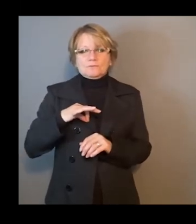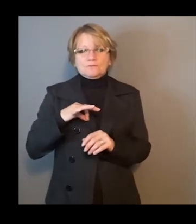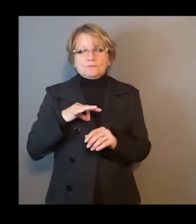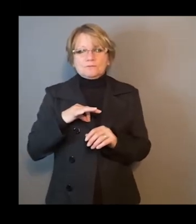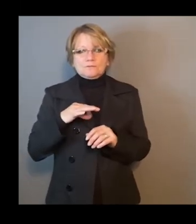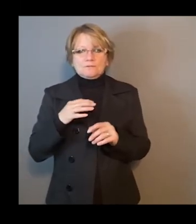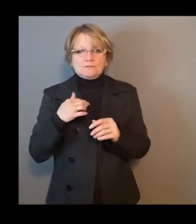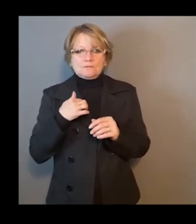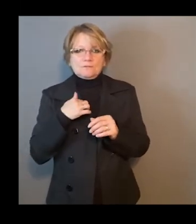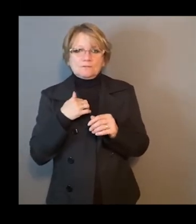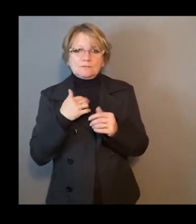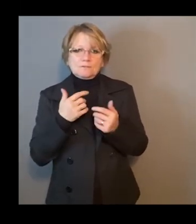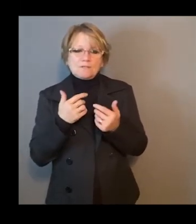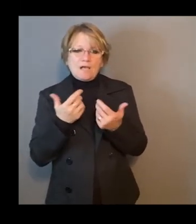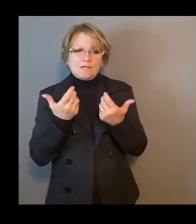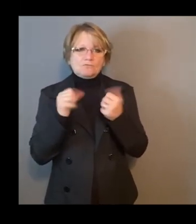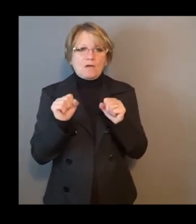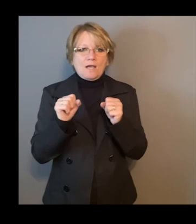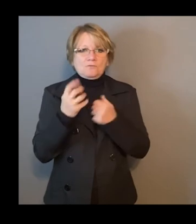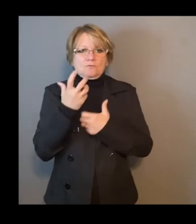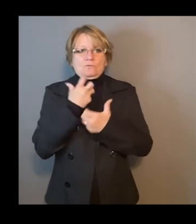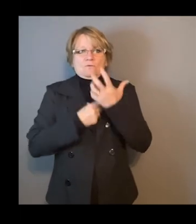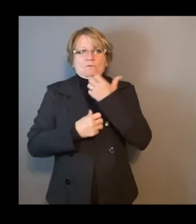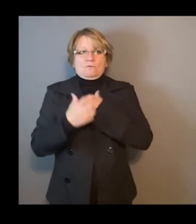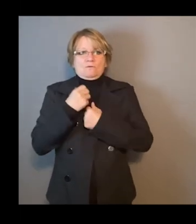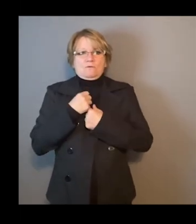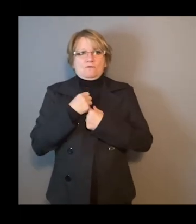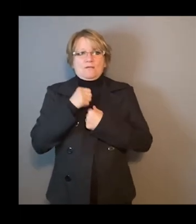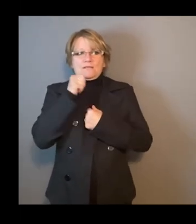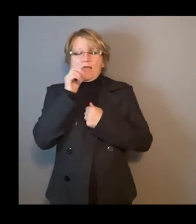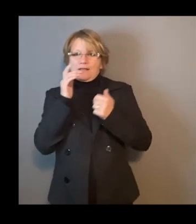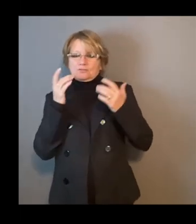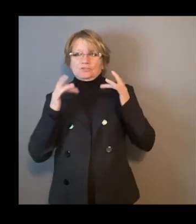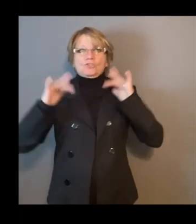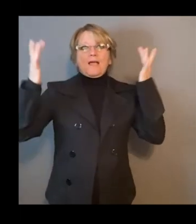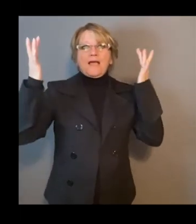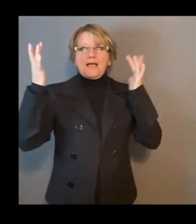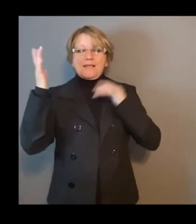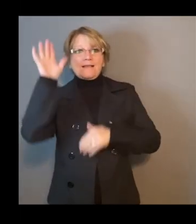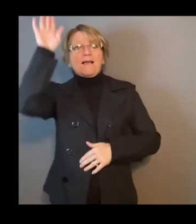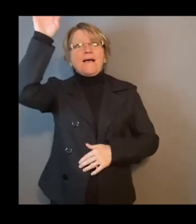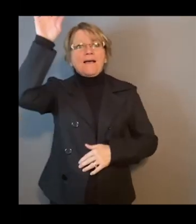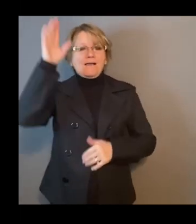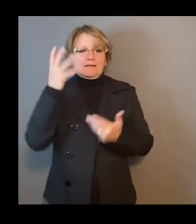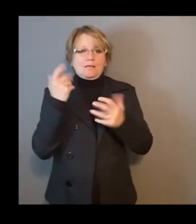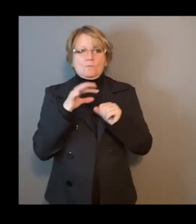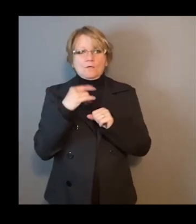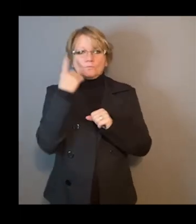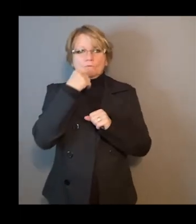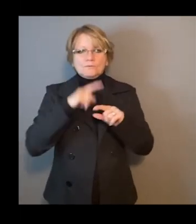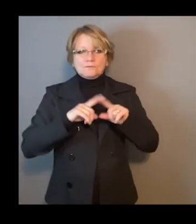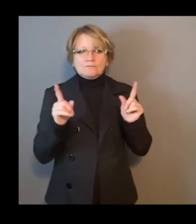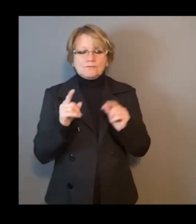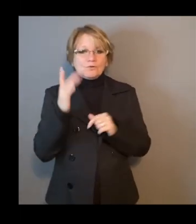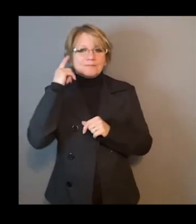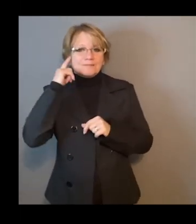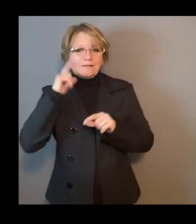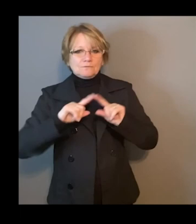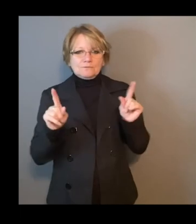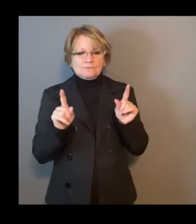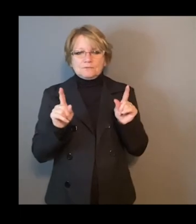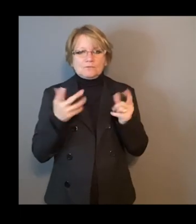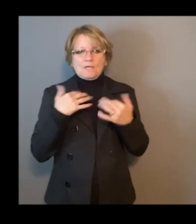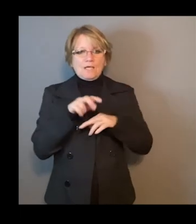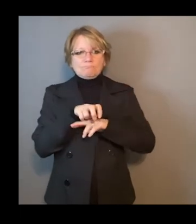I tried not to shine as much as I should have shined, or not as much as I should have speak up, not raise my hand because I didn't want to sound and look different. So it's kind of like,